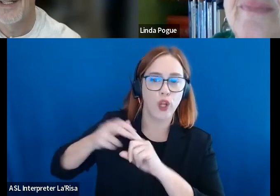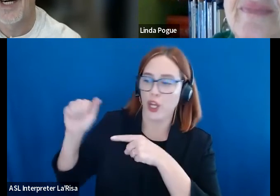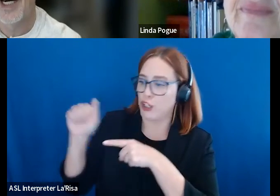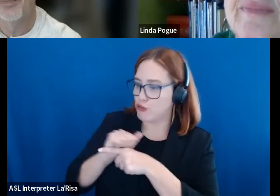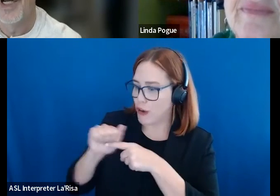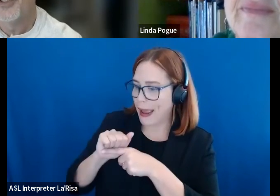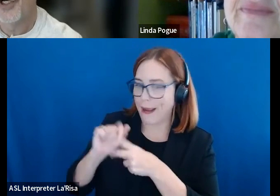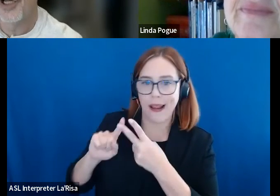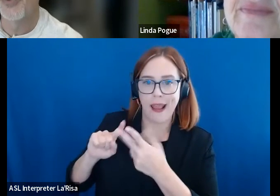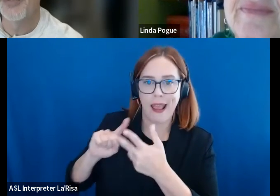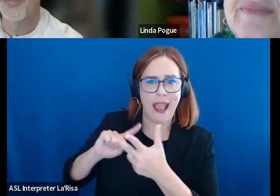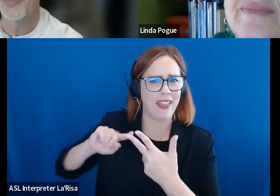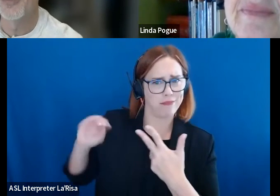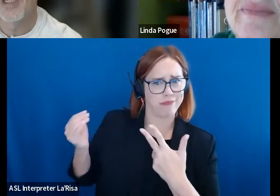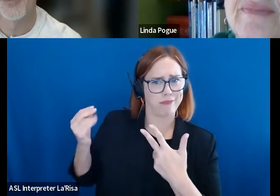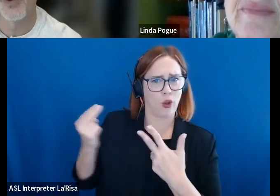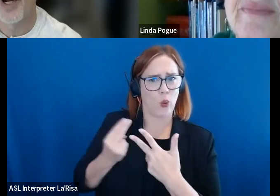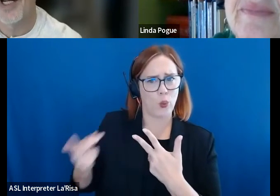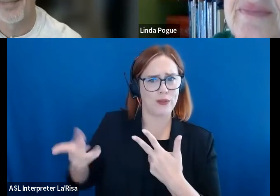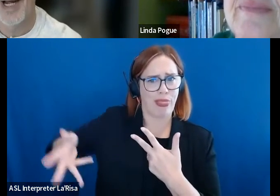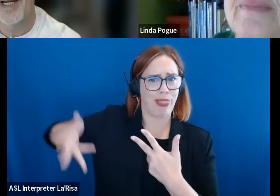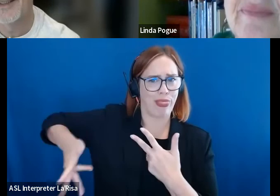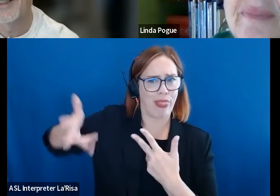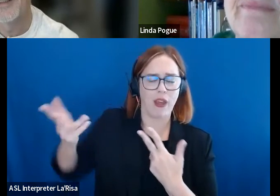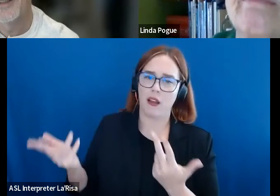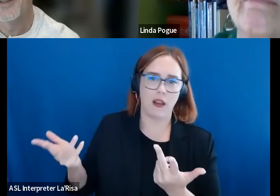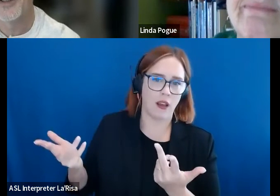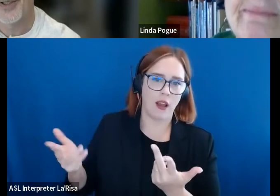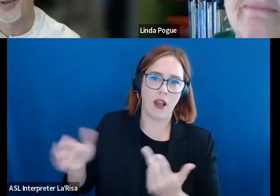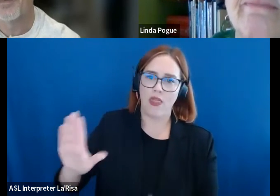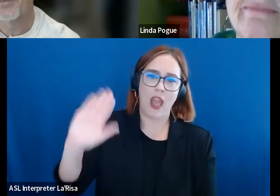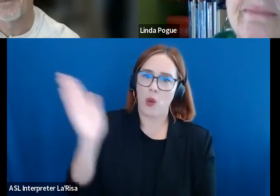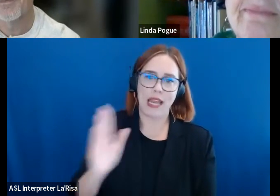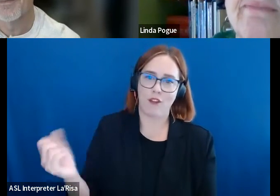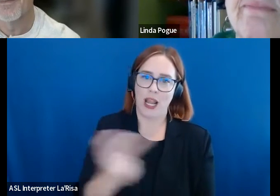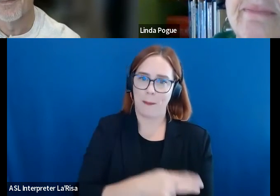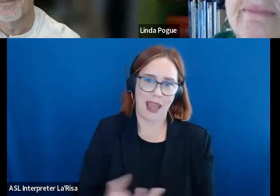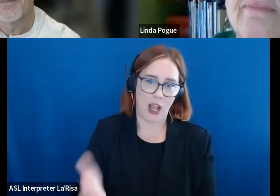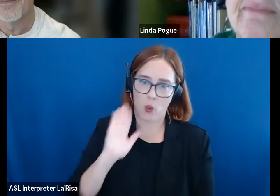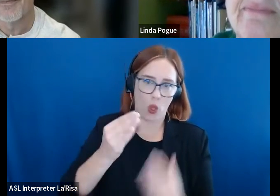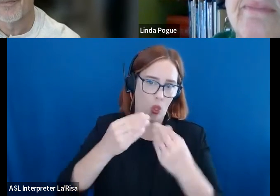hanging. You're going to lose them and they're never going to want to come back. So